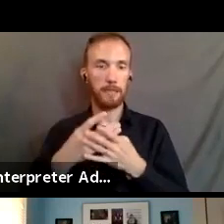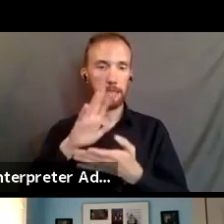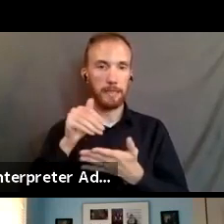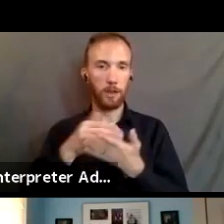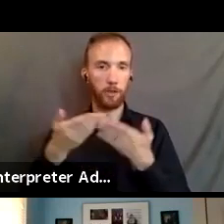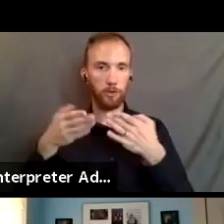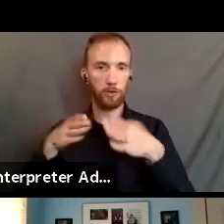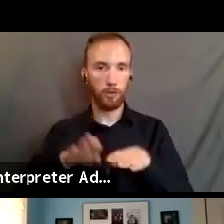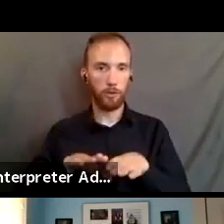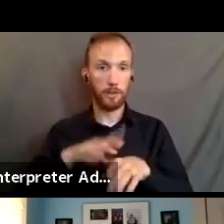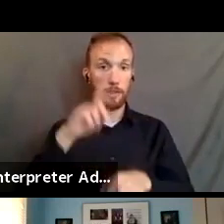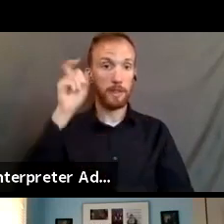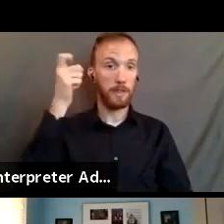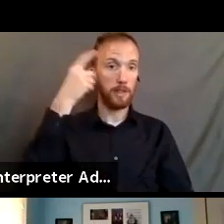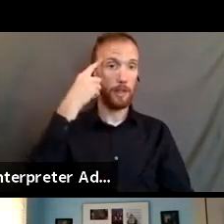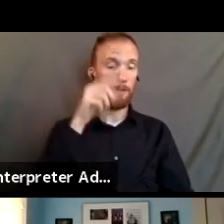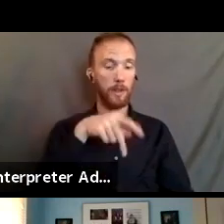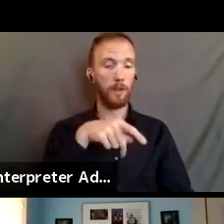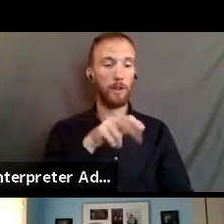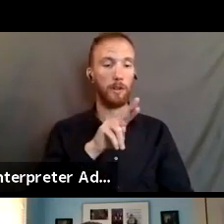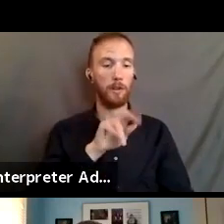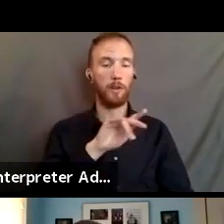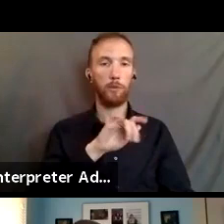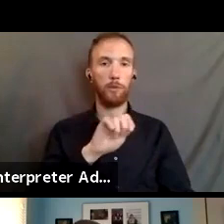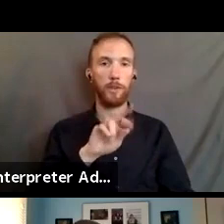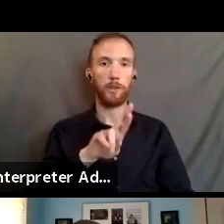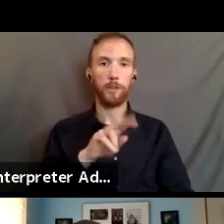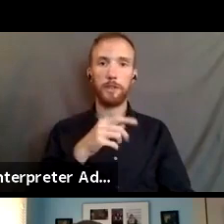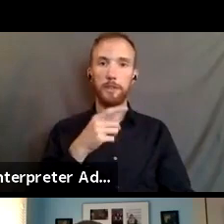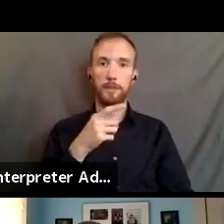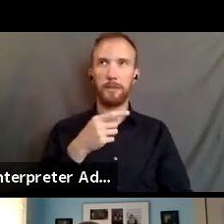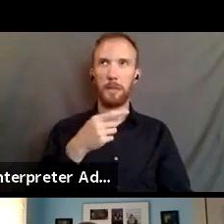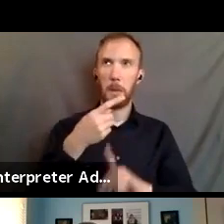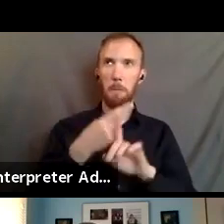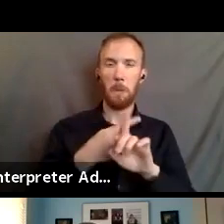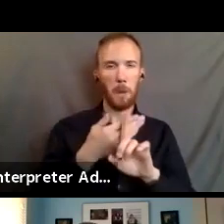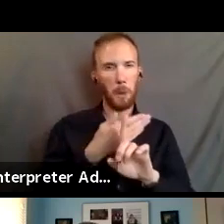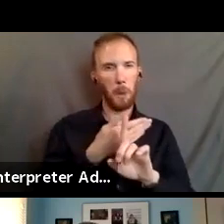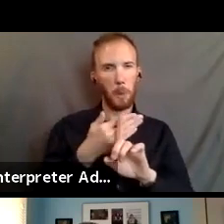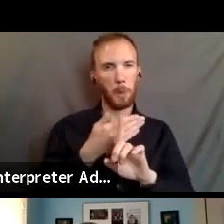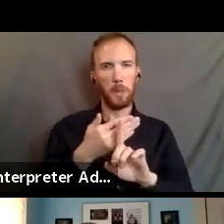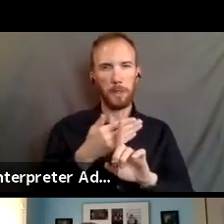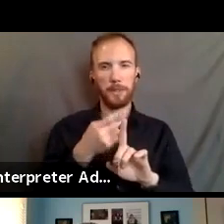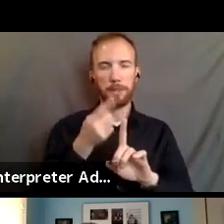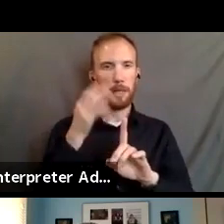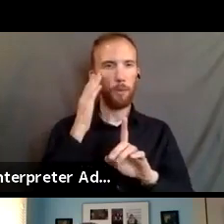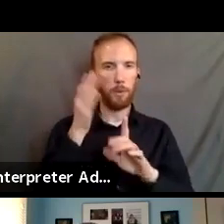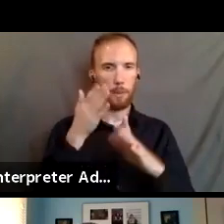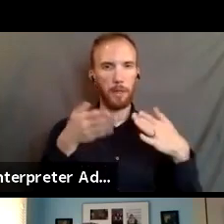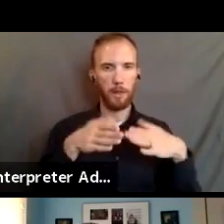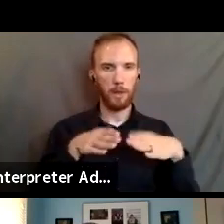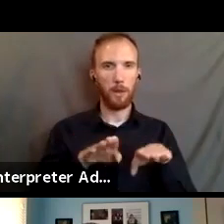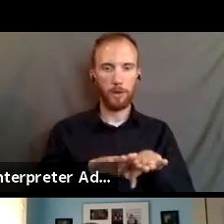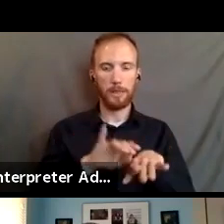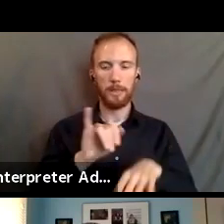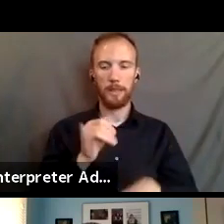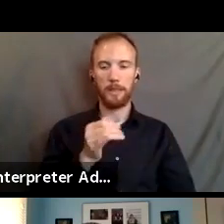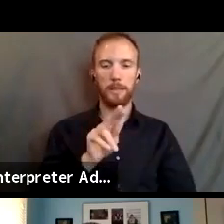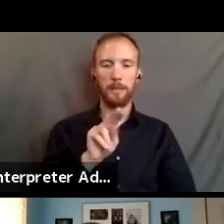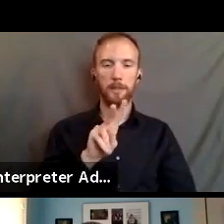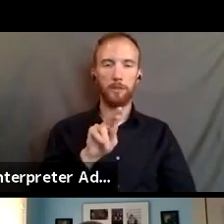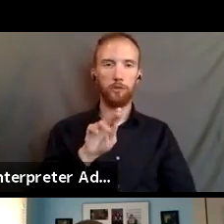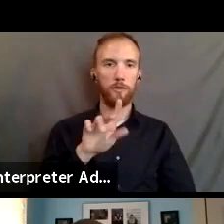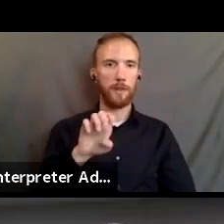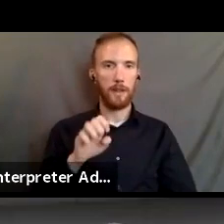just not a month ago to announce the closing of juvenile detention centers we've had a concerted effort to reform the